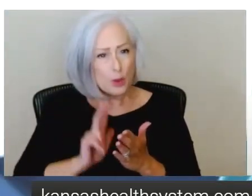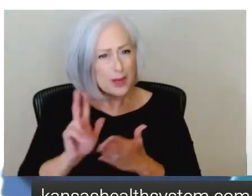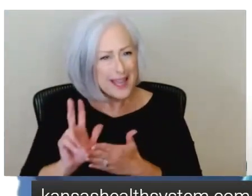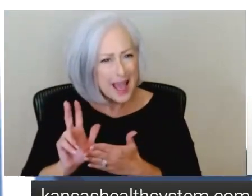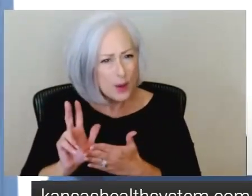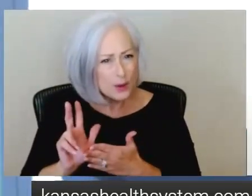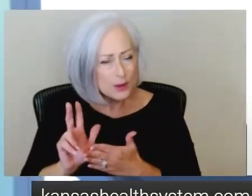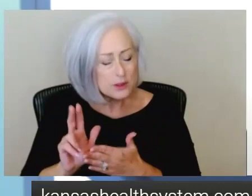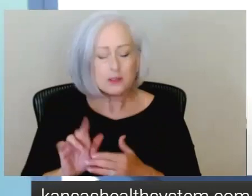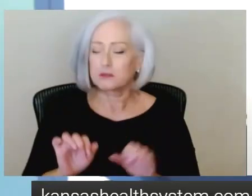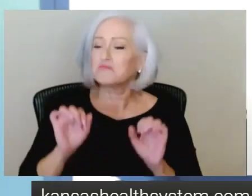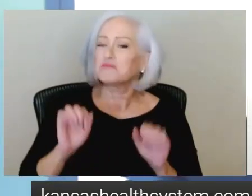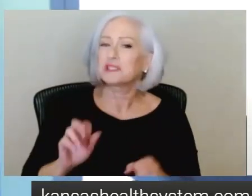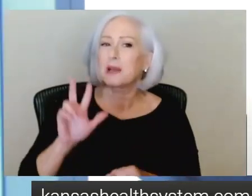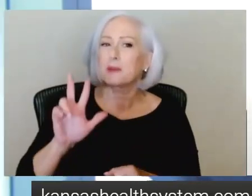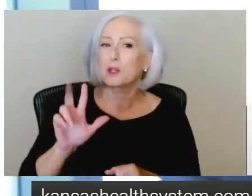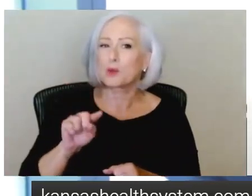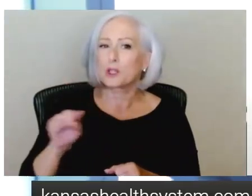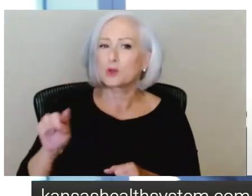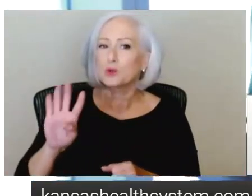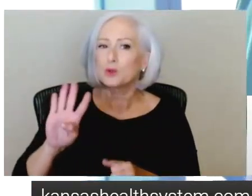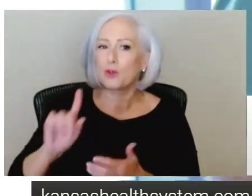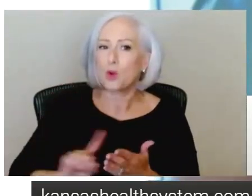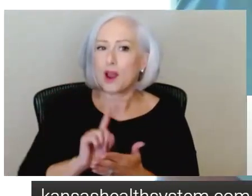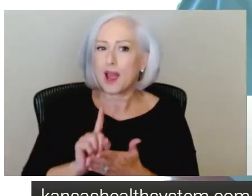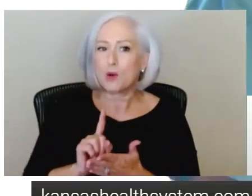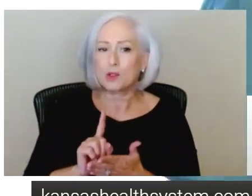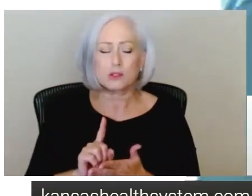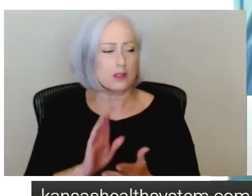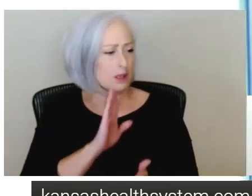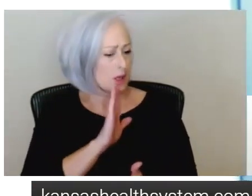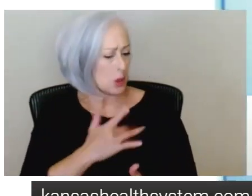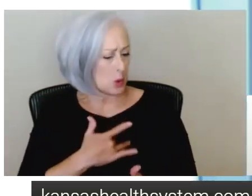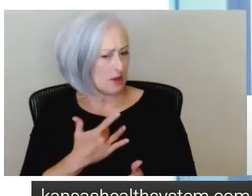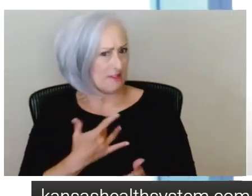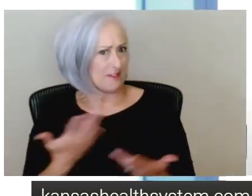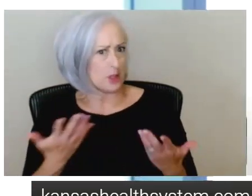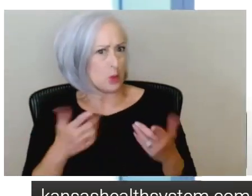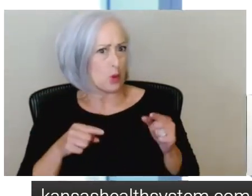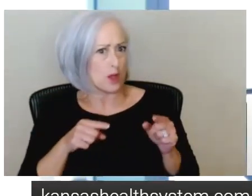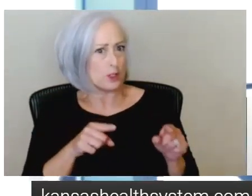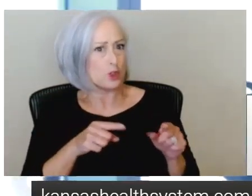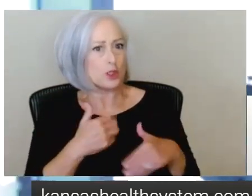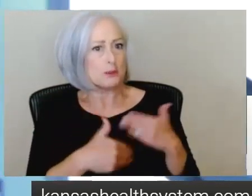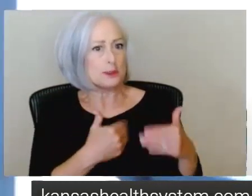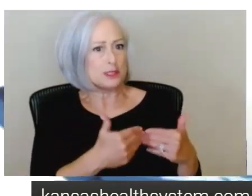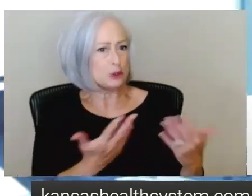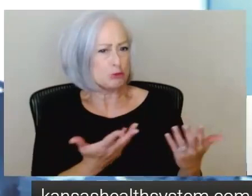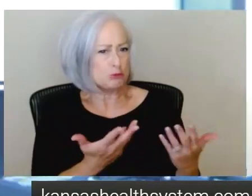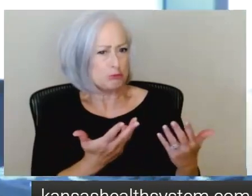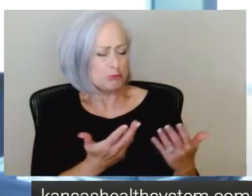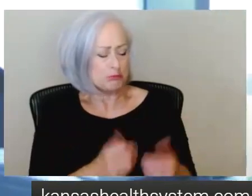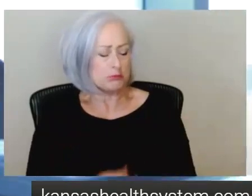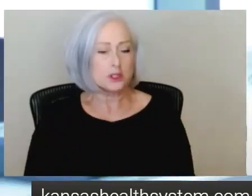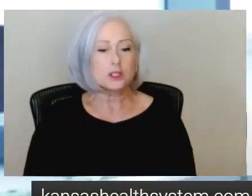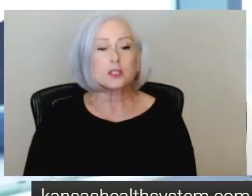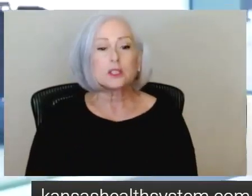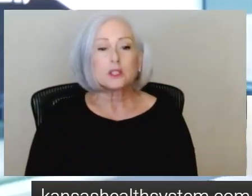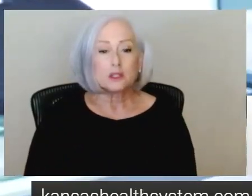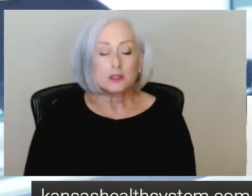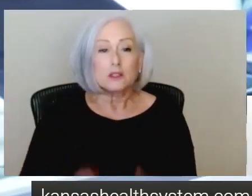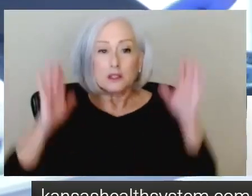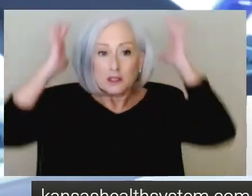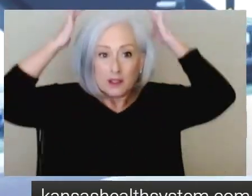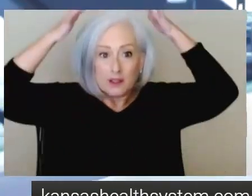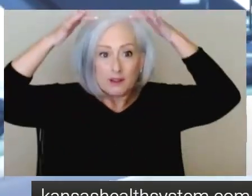right? What will she feel during this procedure? So once they fix the frame, some